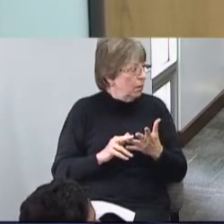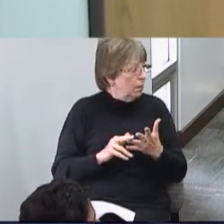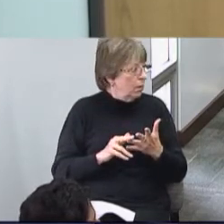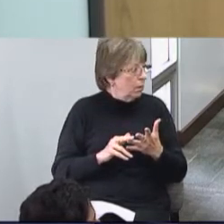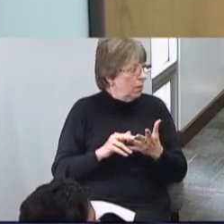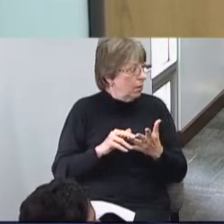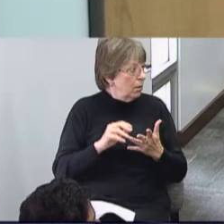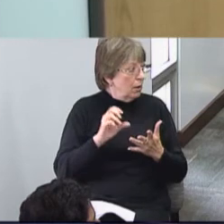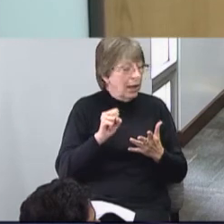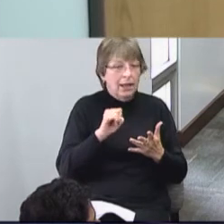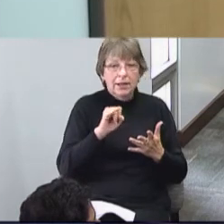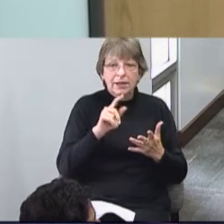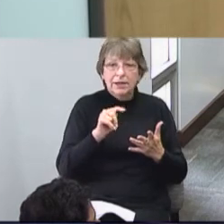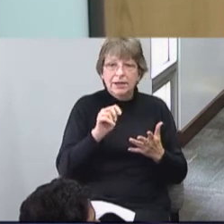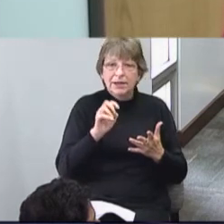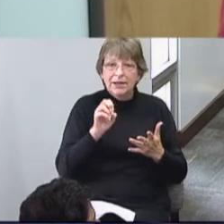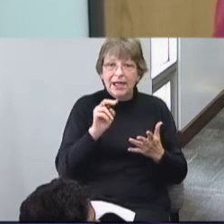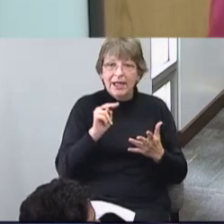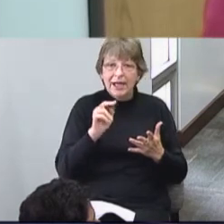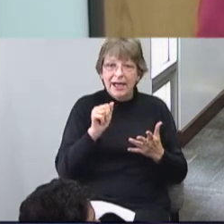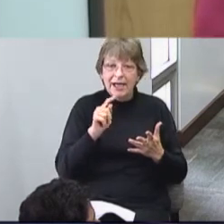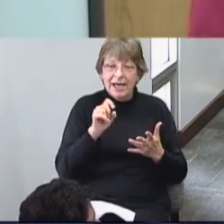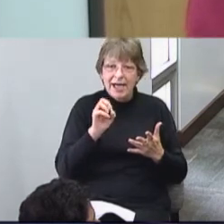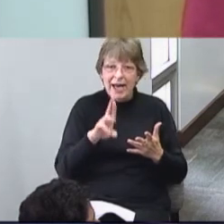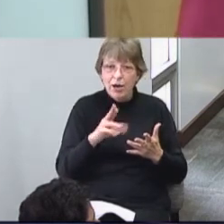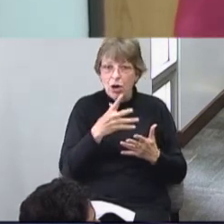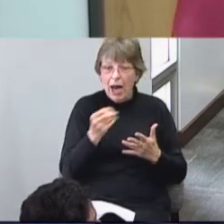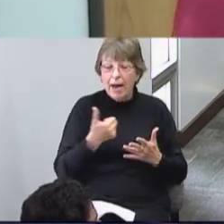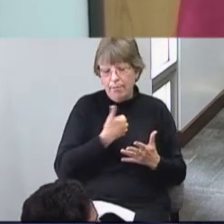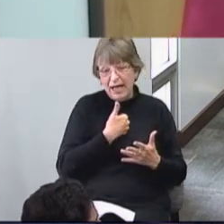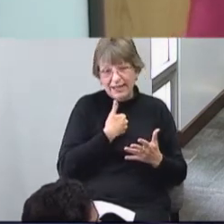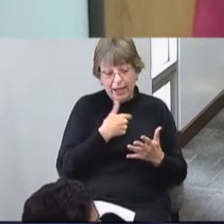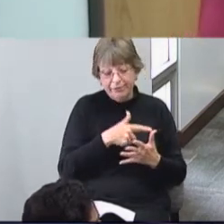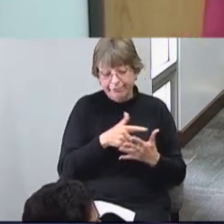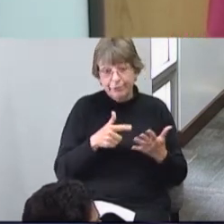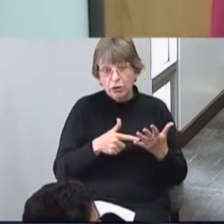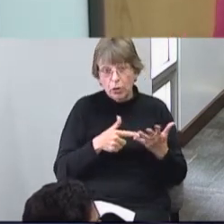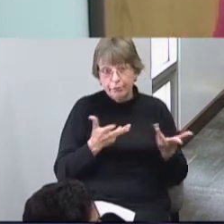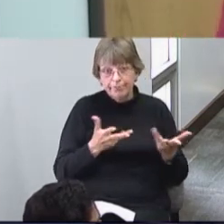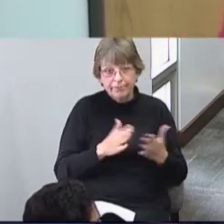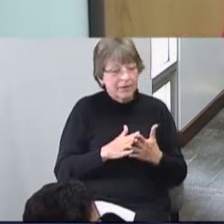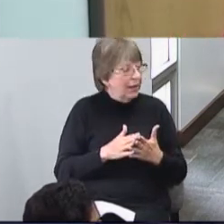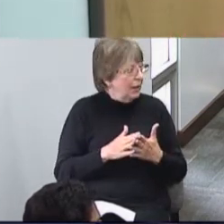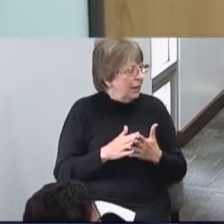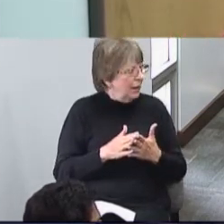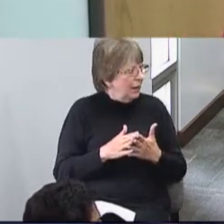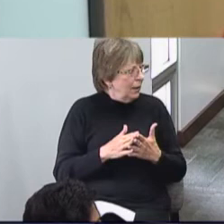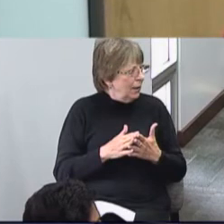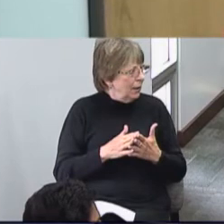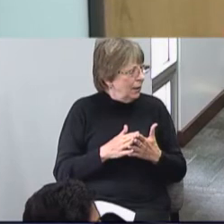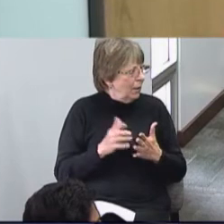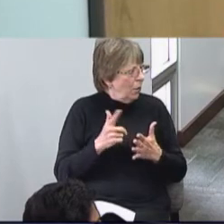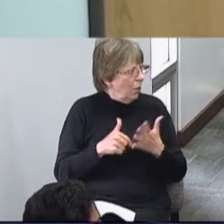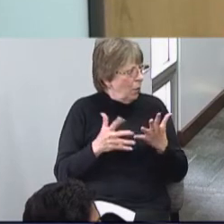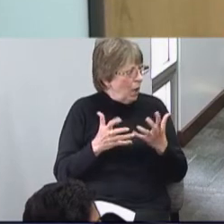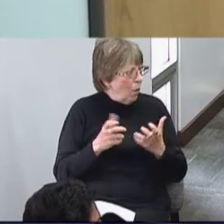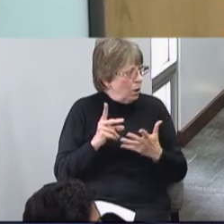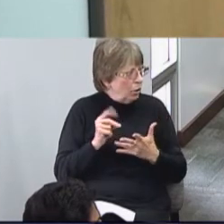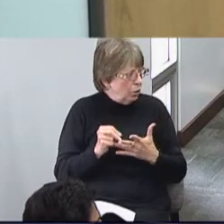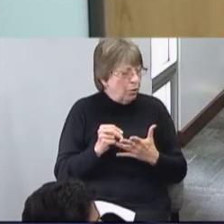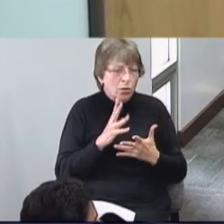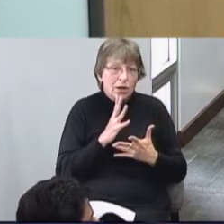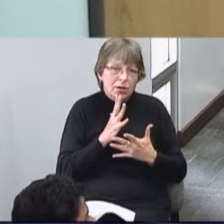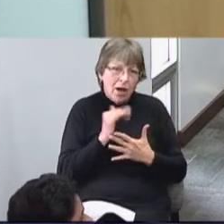Jim Sightnader, and myself. And what I'd like to do is just kind of step us through that